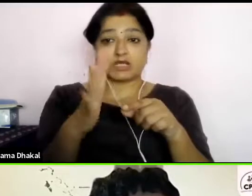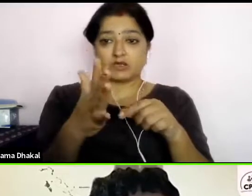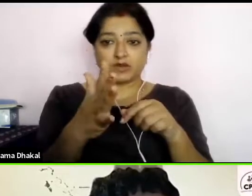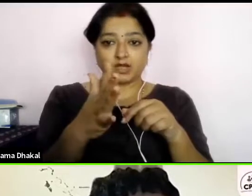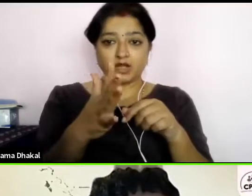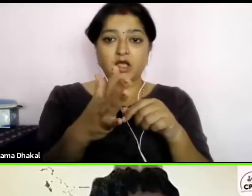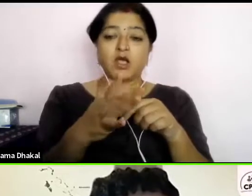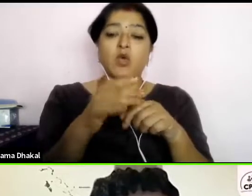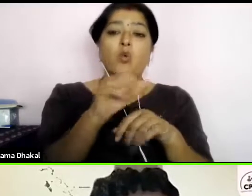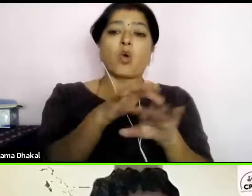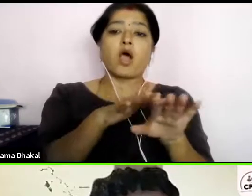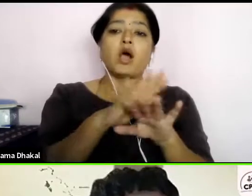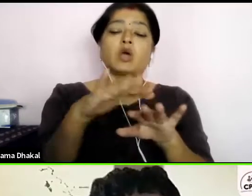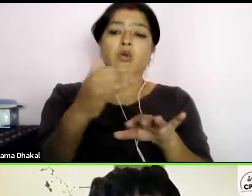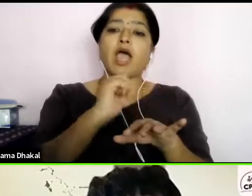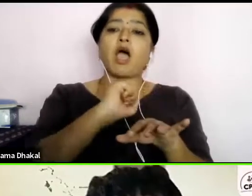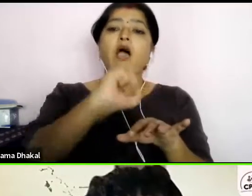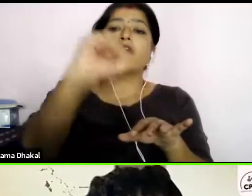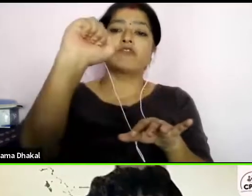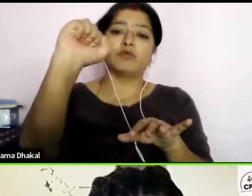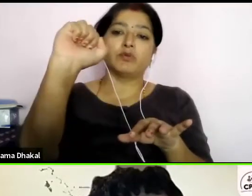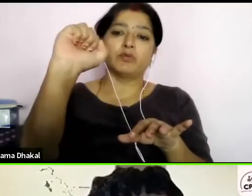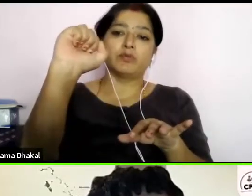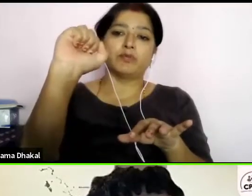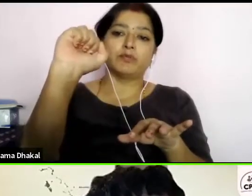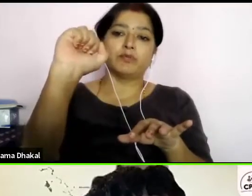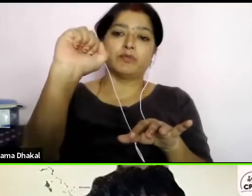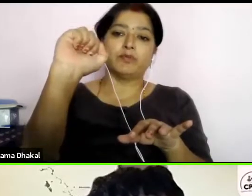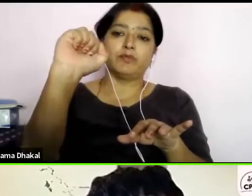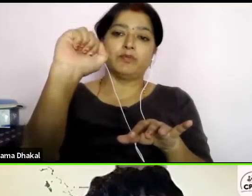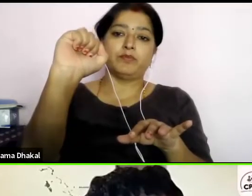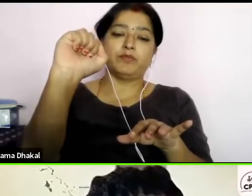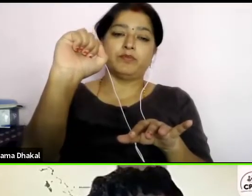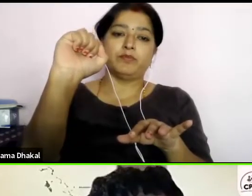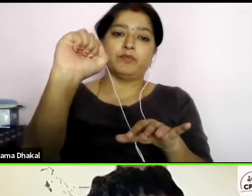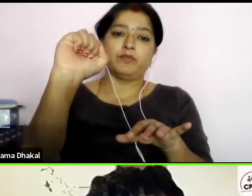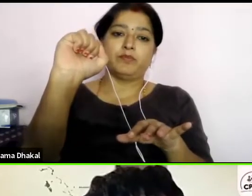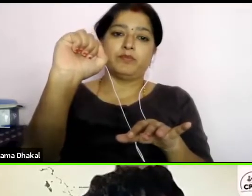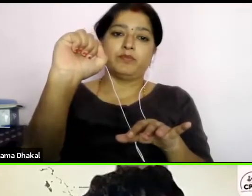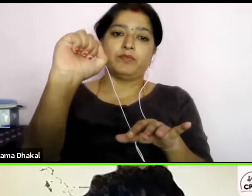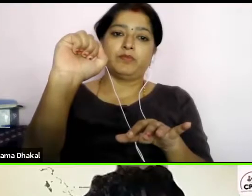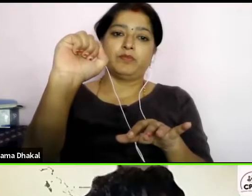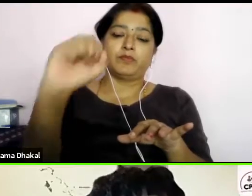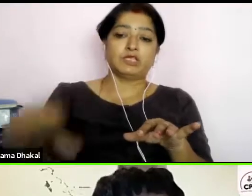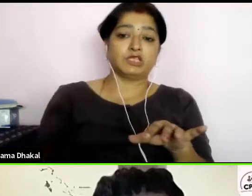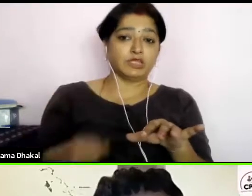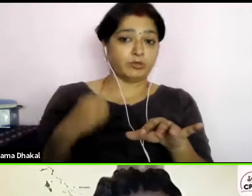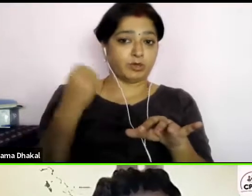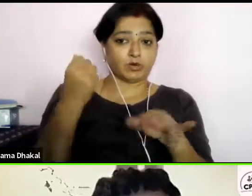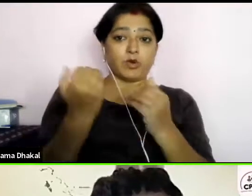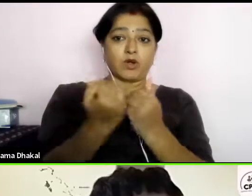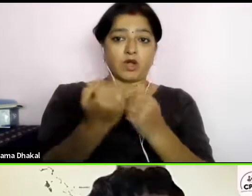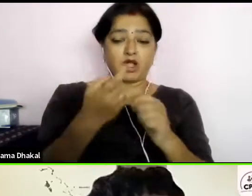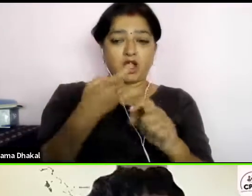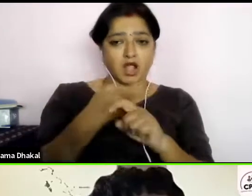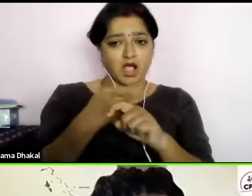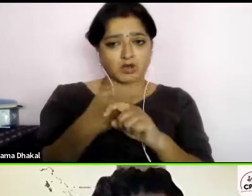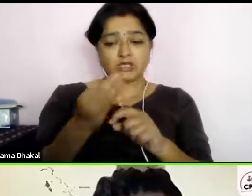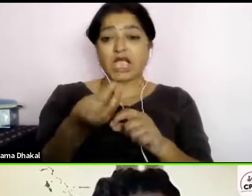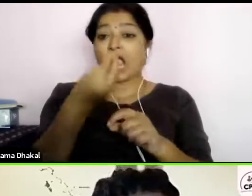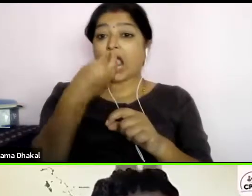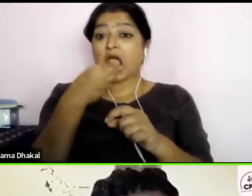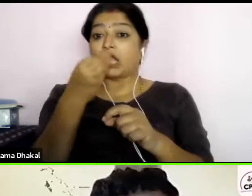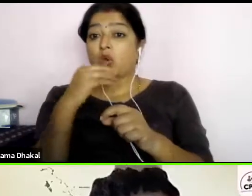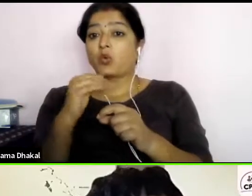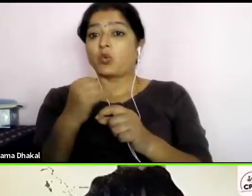insurance has not proven itself as yet to be affordable and sustainable for the average person. So it's already an instrument